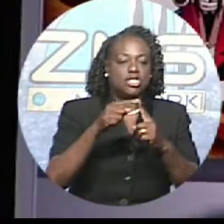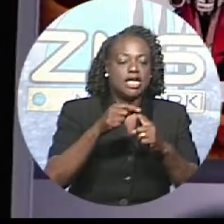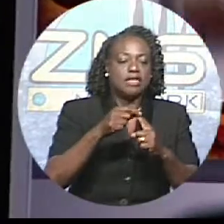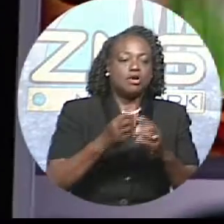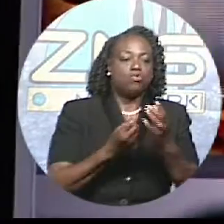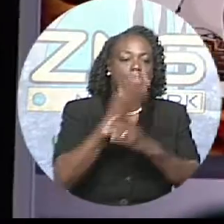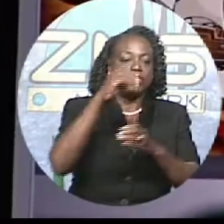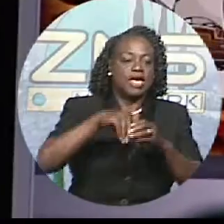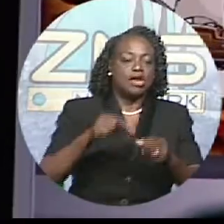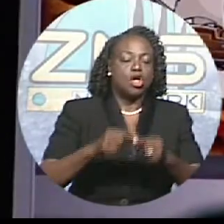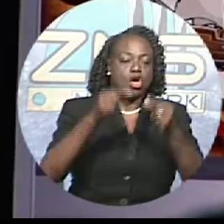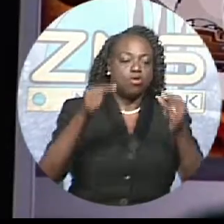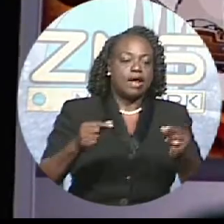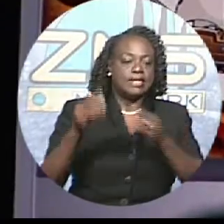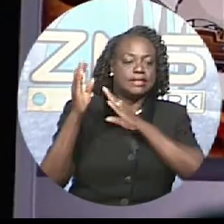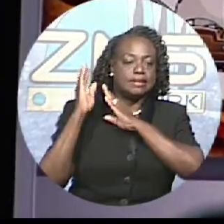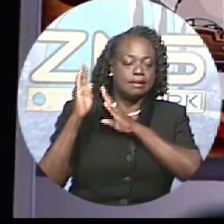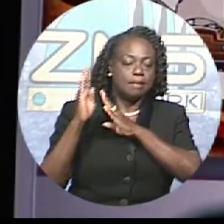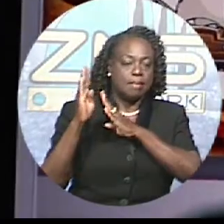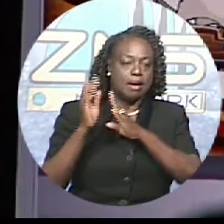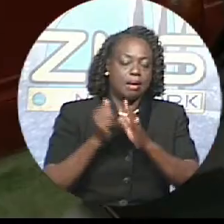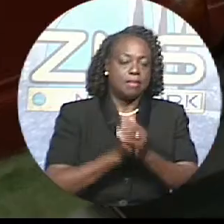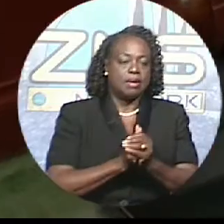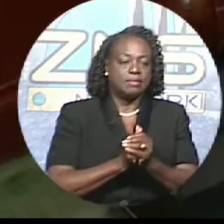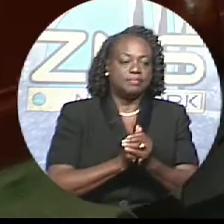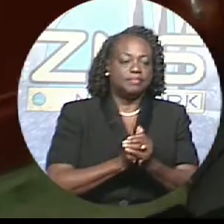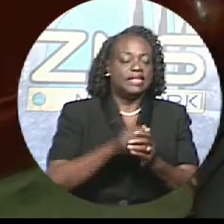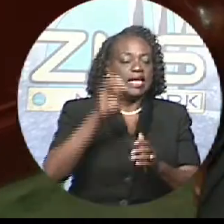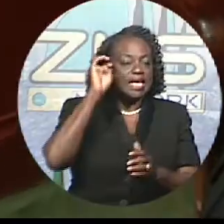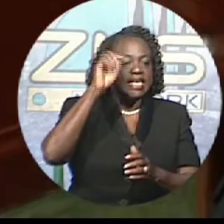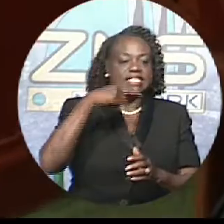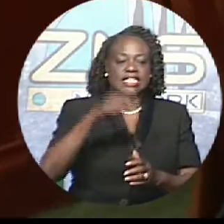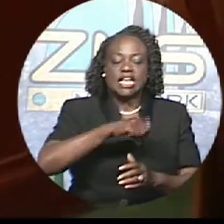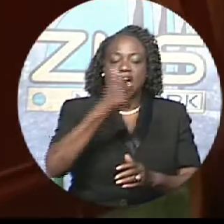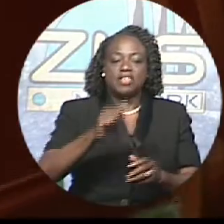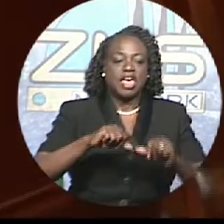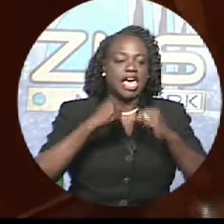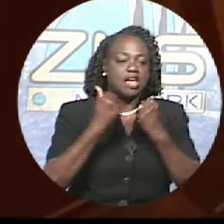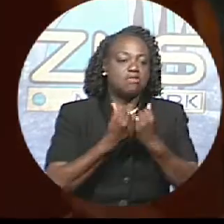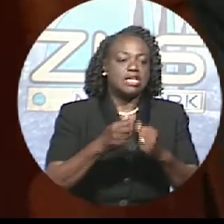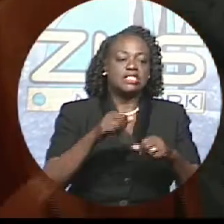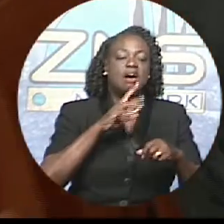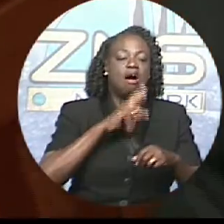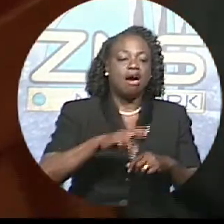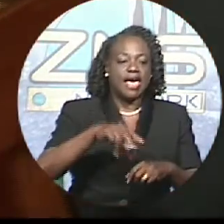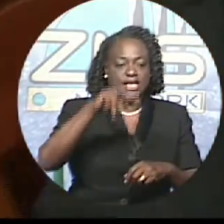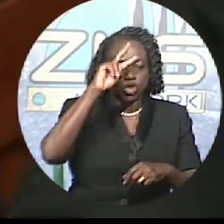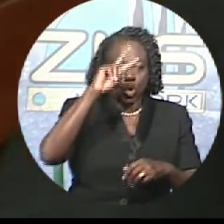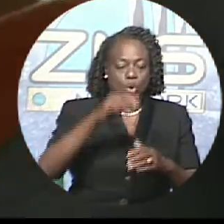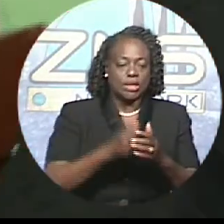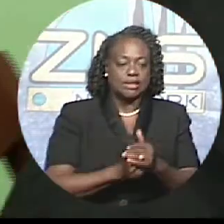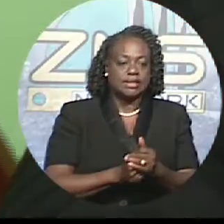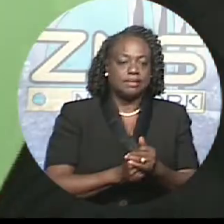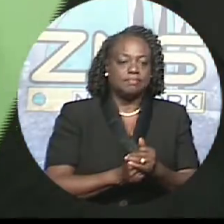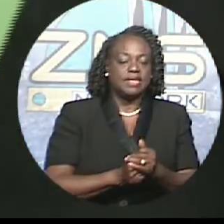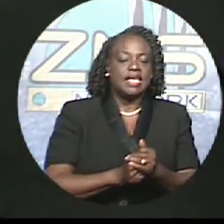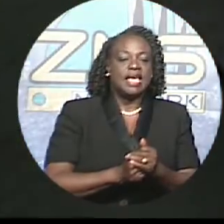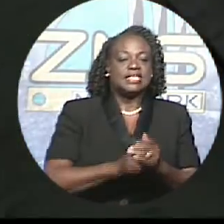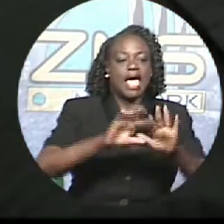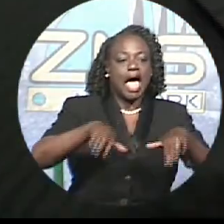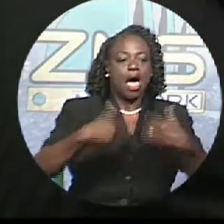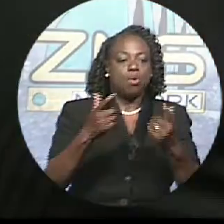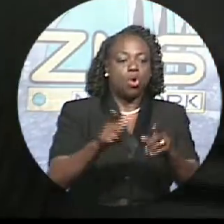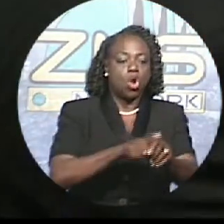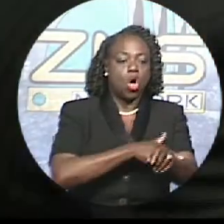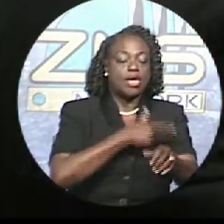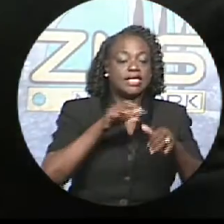most dominant issue on the government's agenda, while in his view, other critical areas are ignored. Pintard pledges that regardless of how long he remains in the